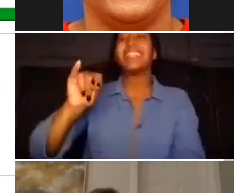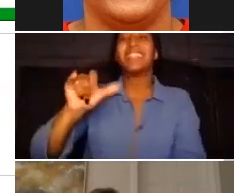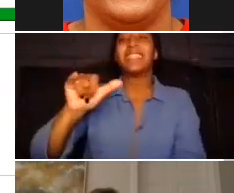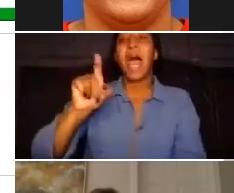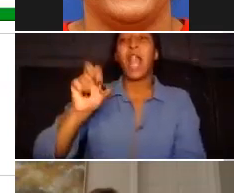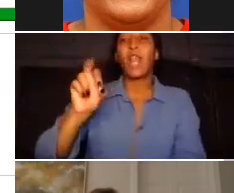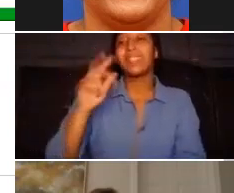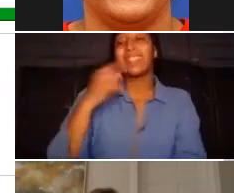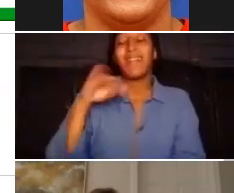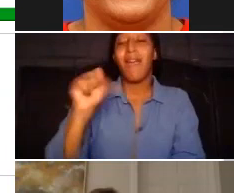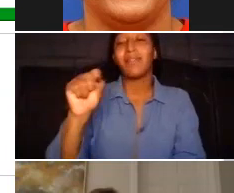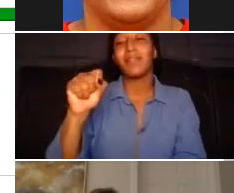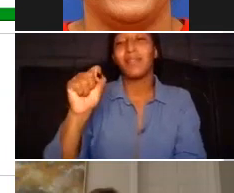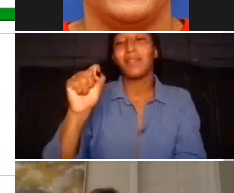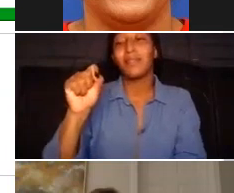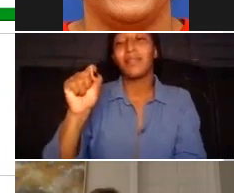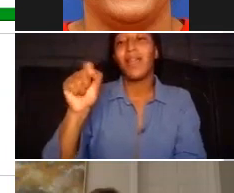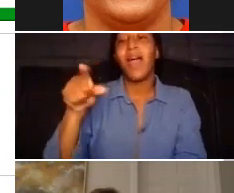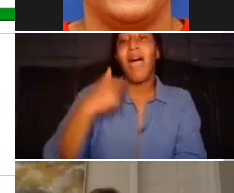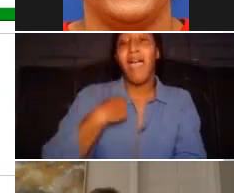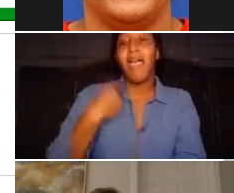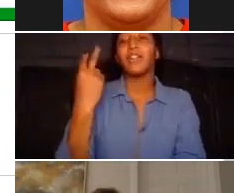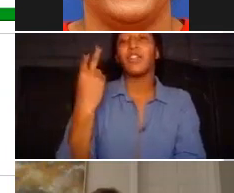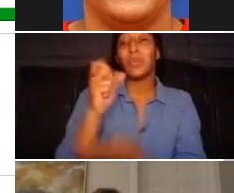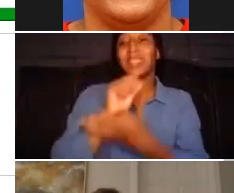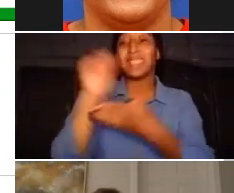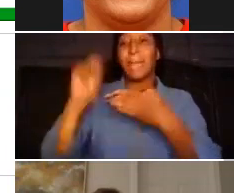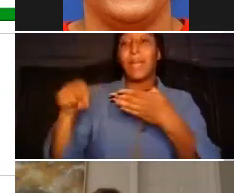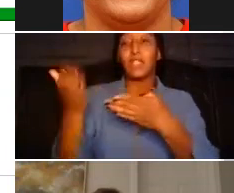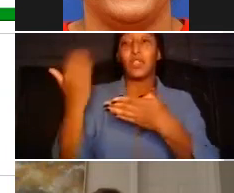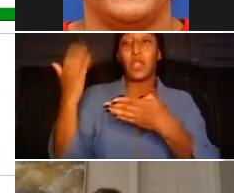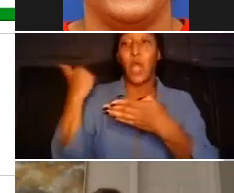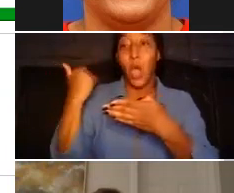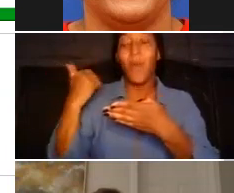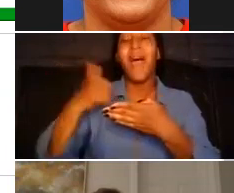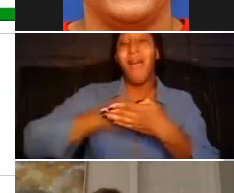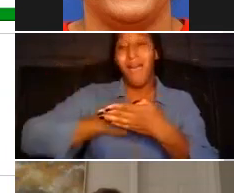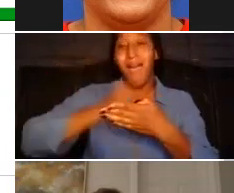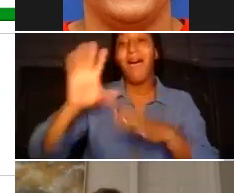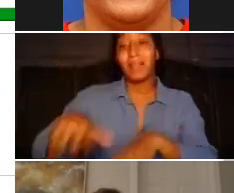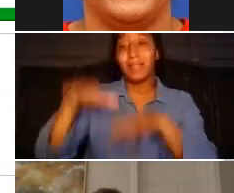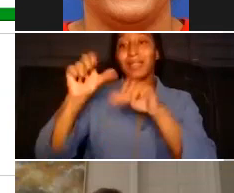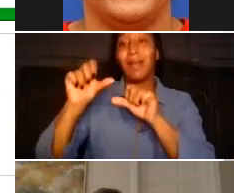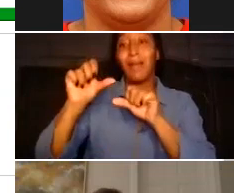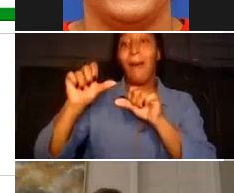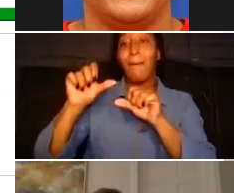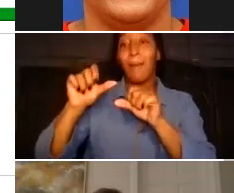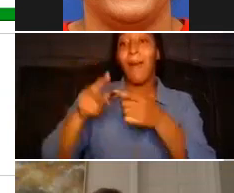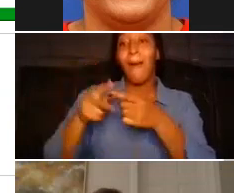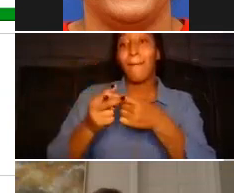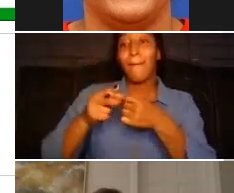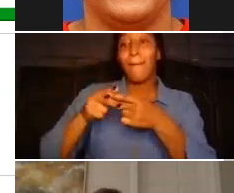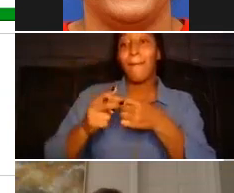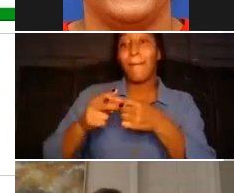already? Yes, ma'am. I took it 2 semesters ago. Oh, okay. So I apologize. This must be like